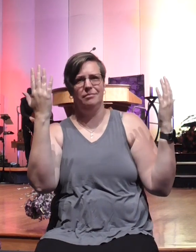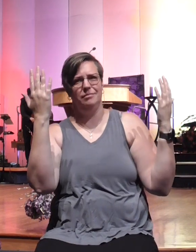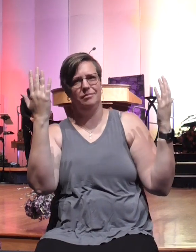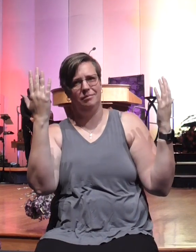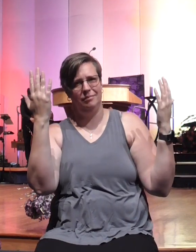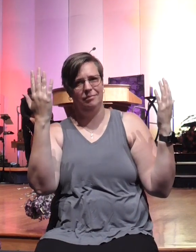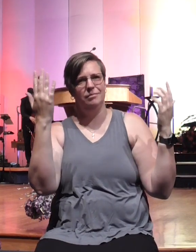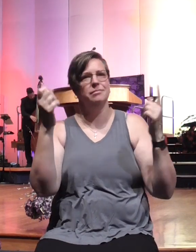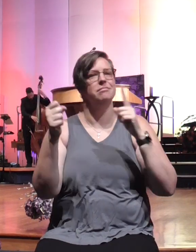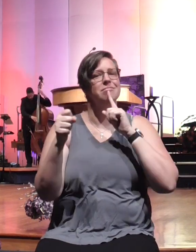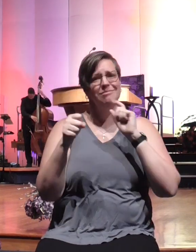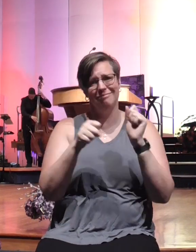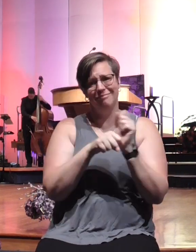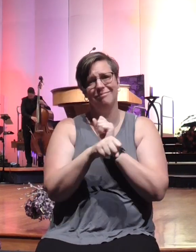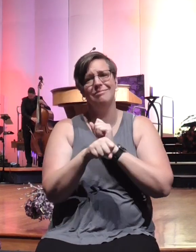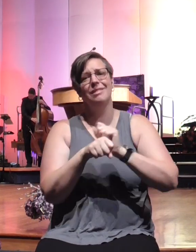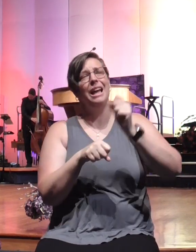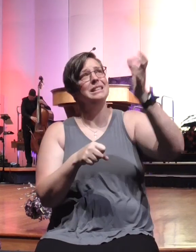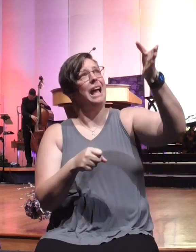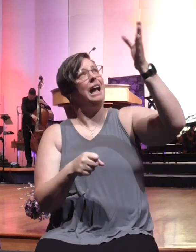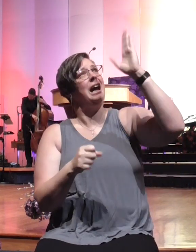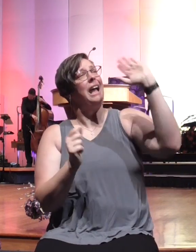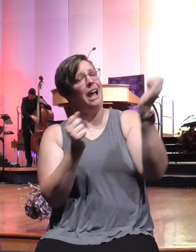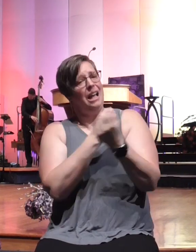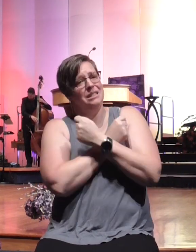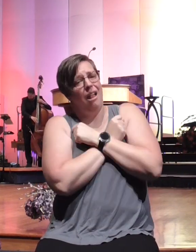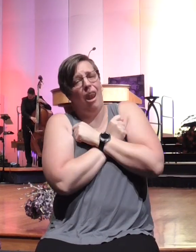and it is God's love